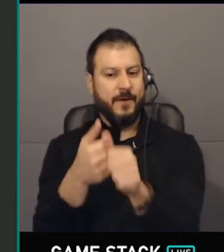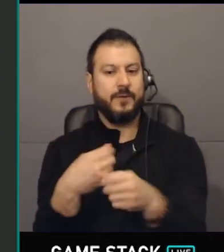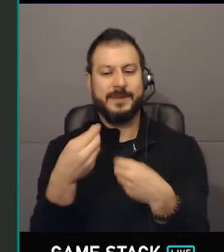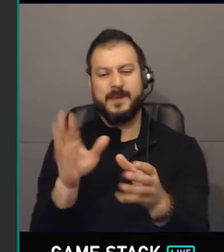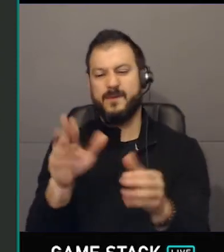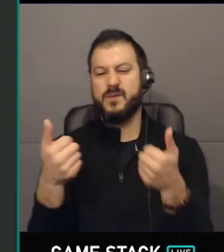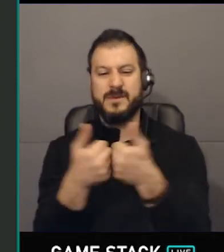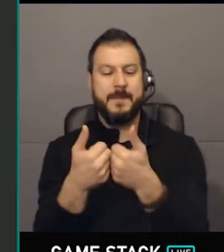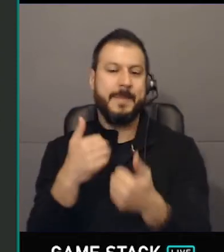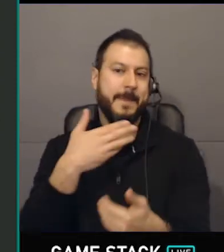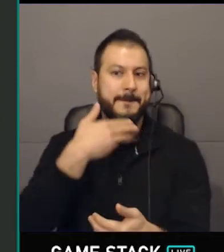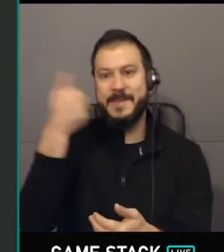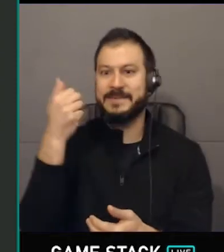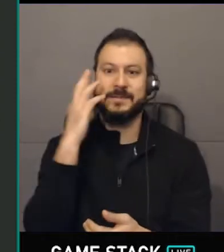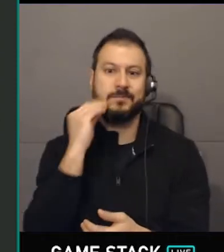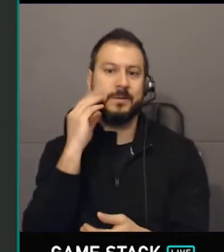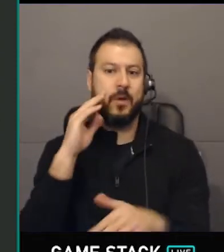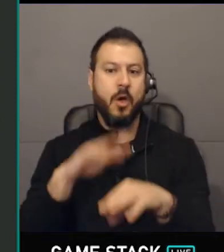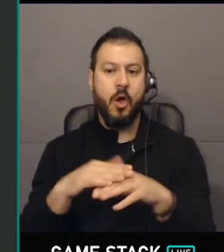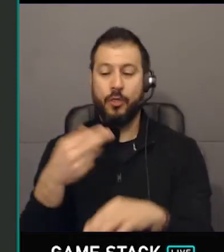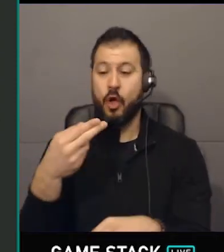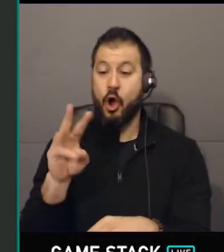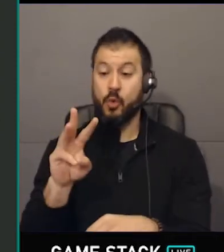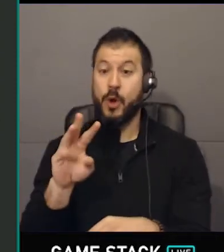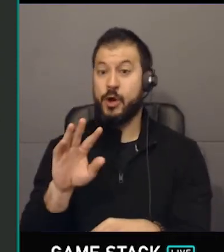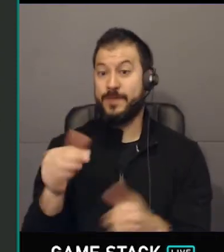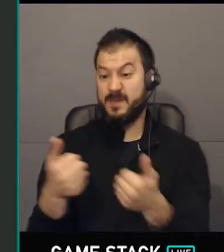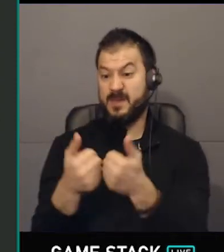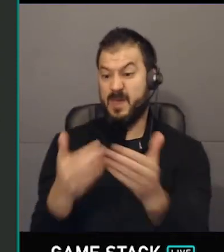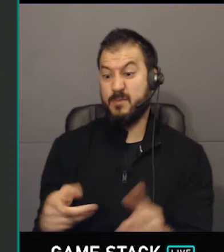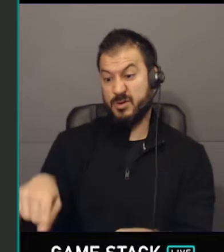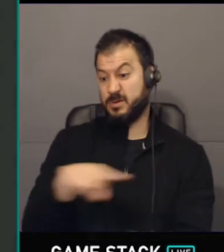possible experience on the hardware that your gamers are using.